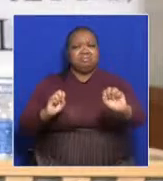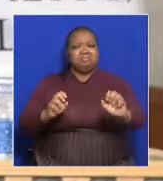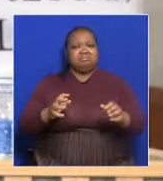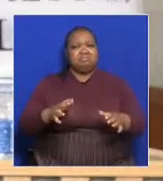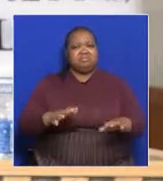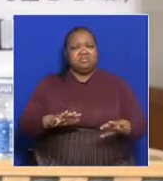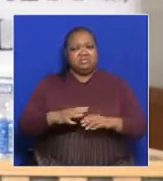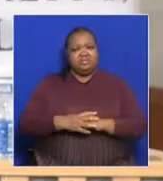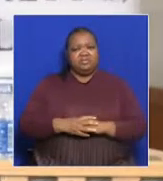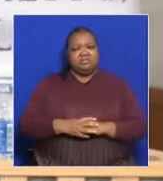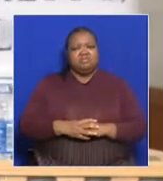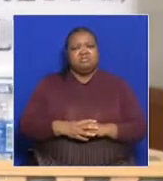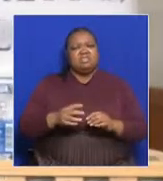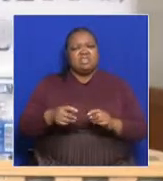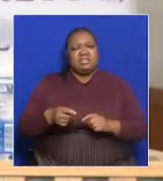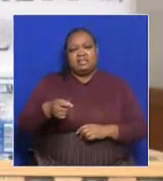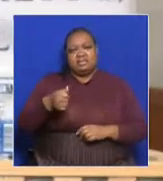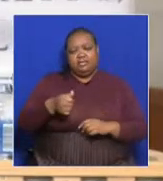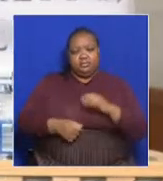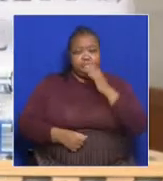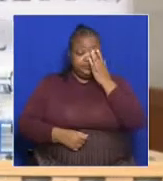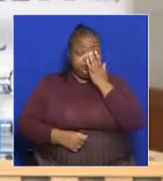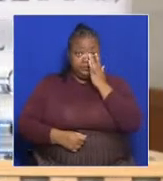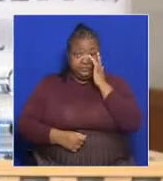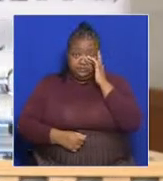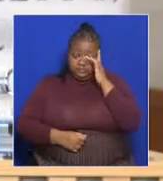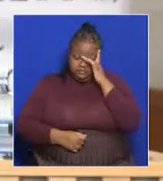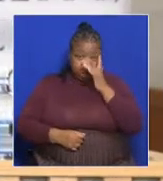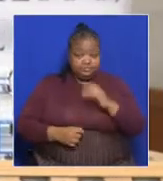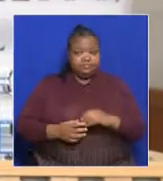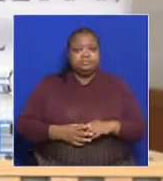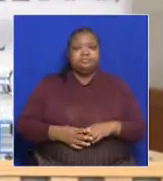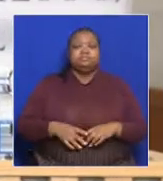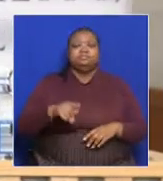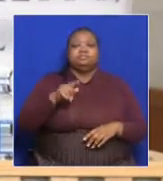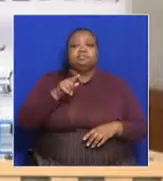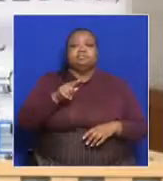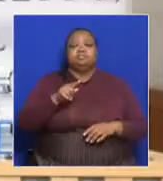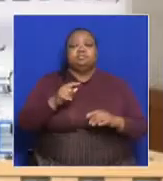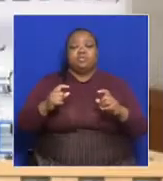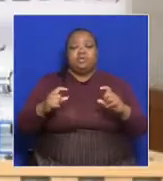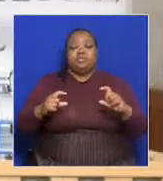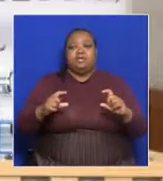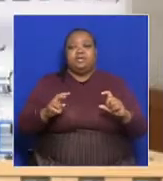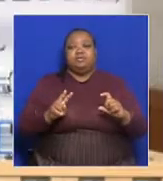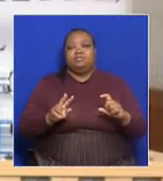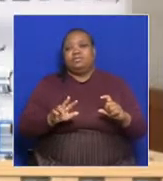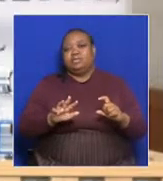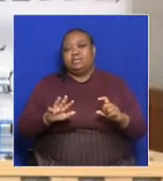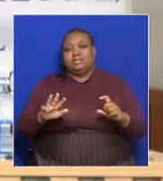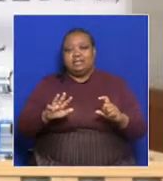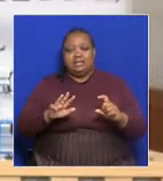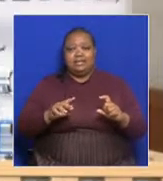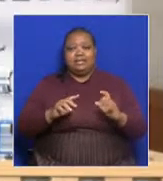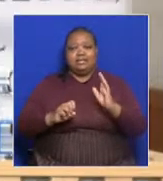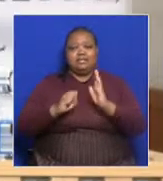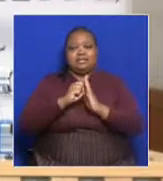slightly, I would like you to have regard to your paragraph 29, your statement now at page